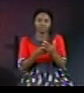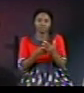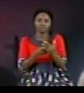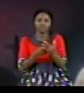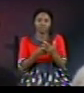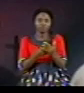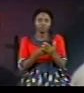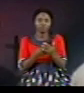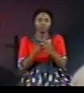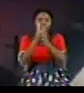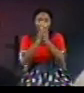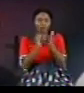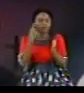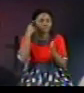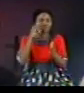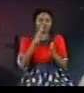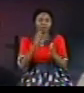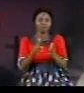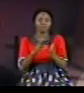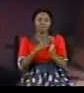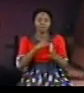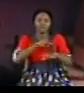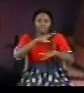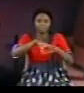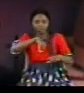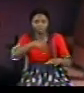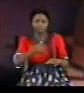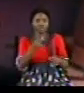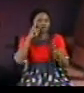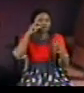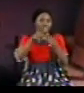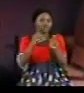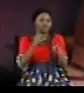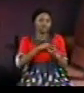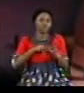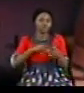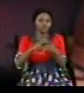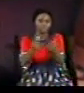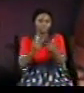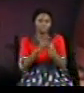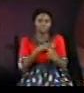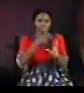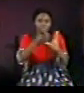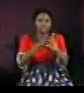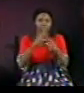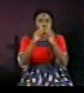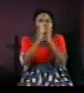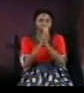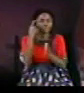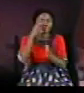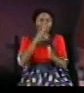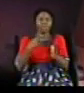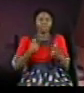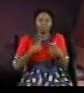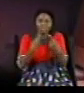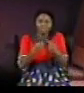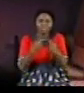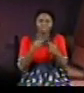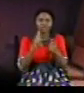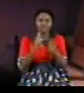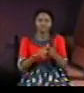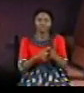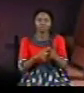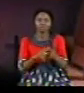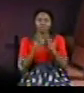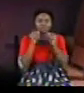praying for her. Then I call other brethren to come along and pray for her. So we try to revive her. No way. Then I